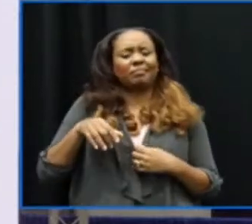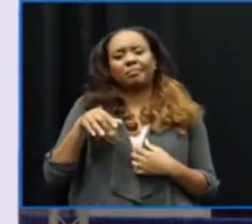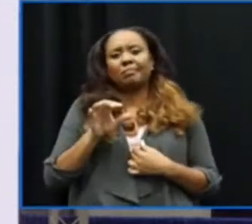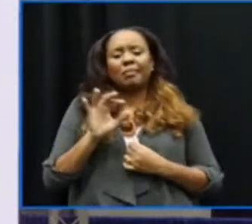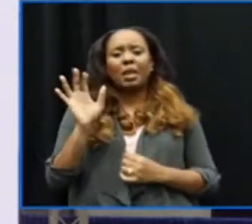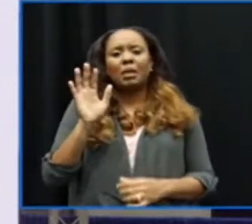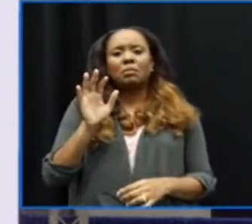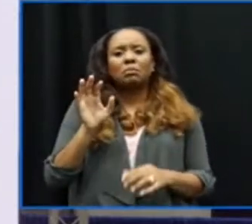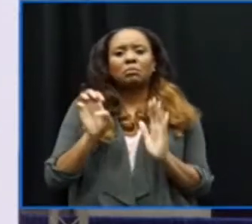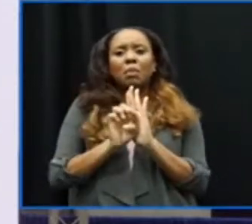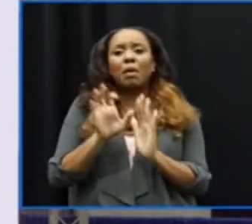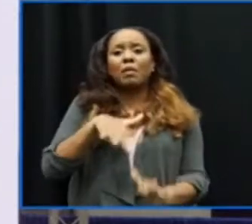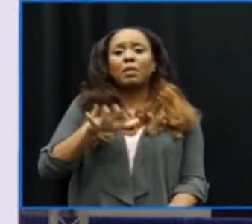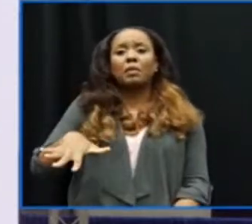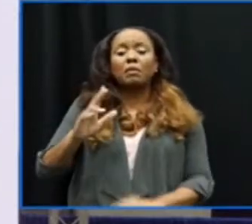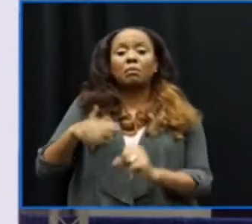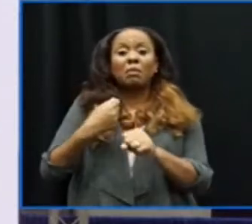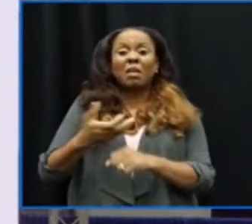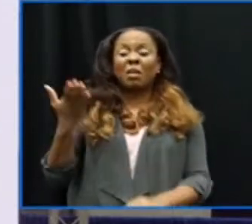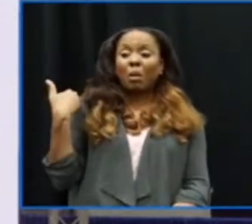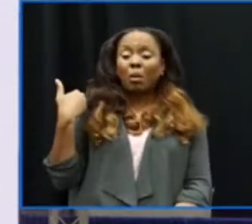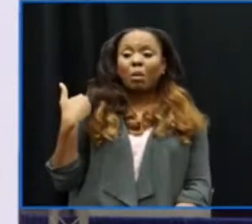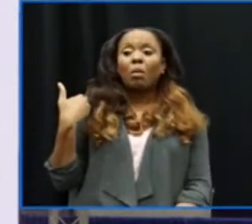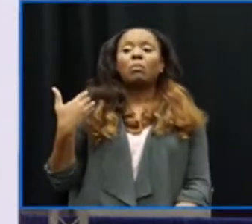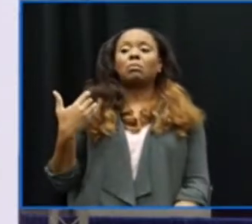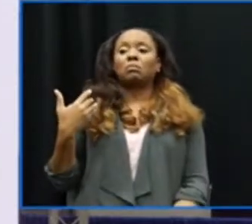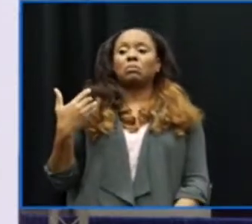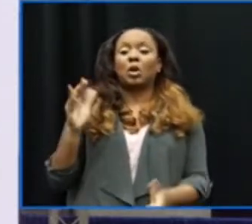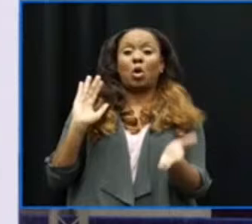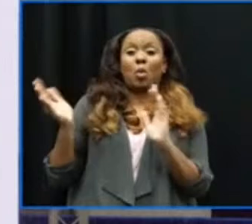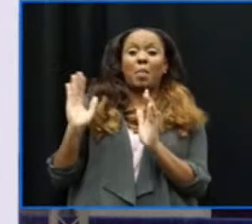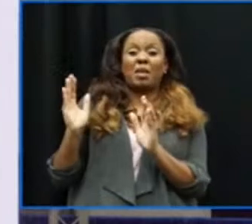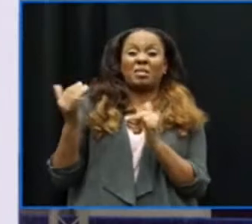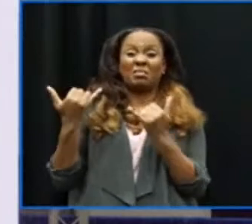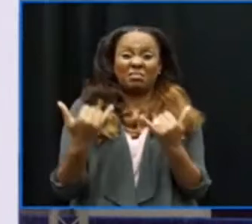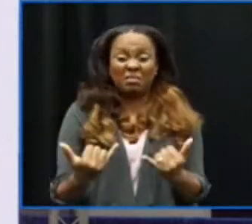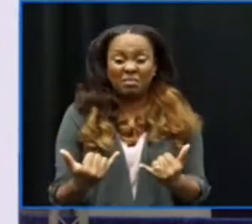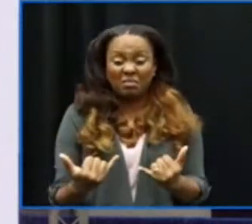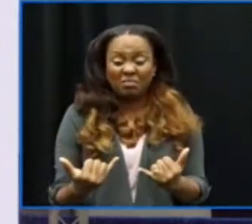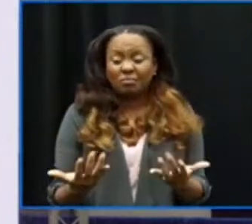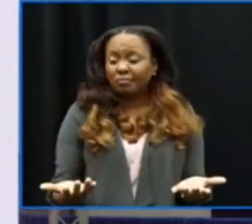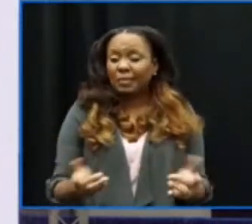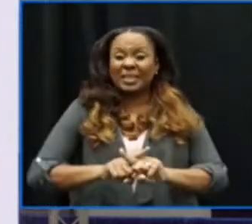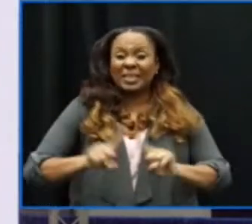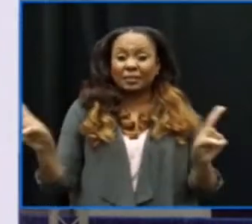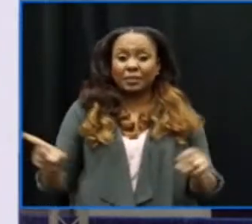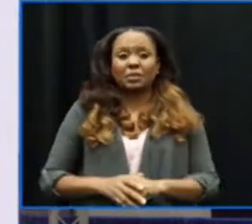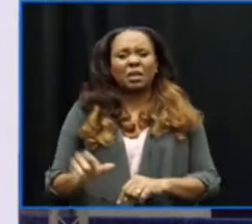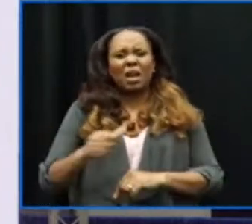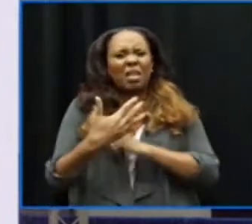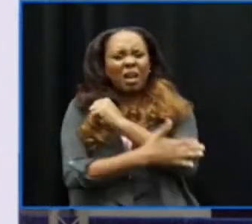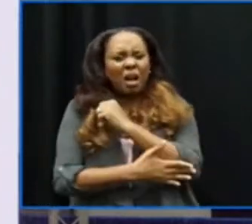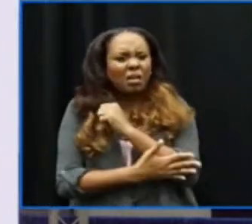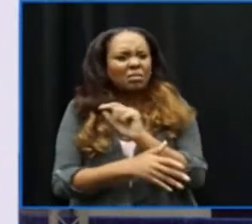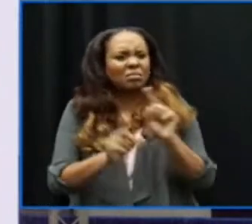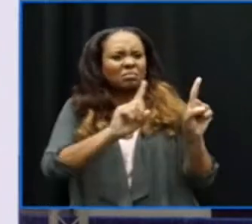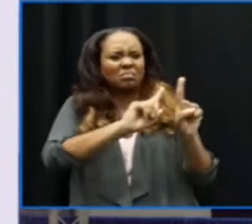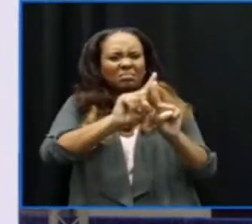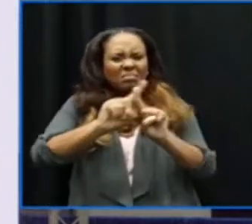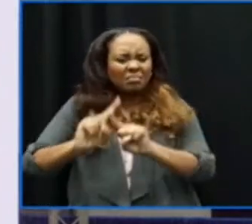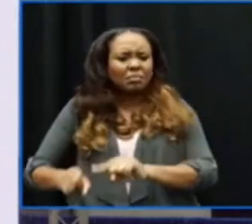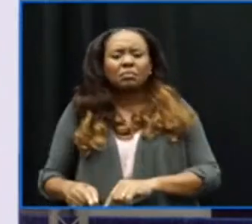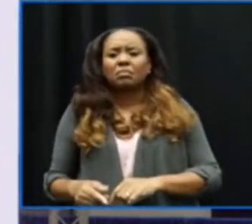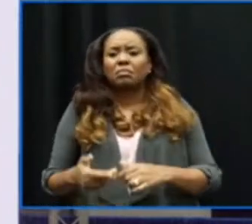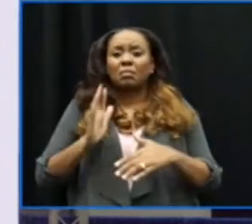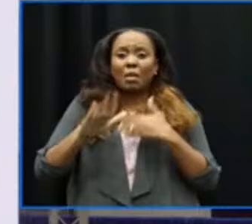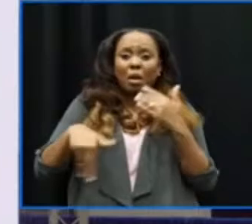today is a defined benefit structure. Other countries have done reforms well ahead of us. Every country in the world is probably facing the